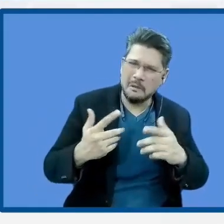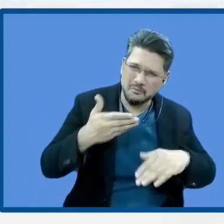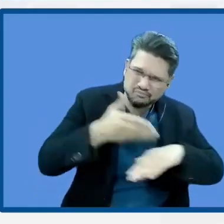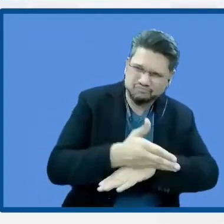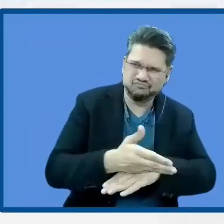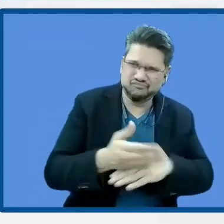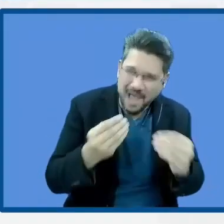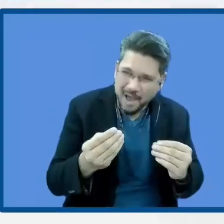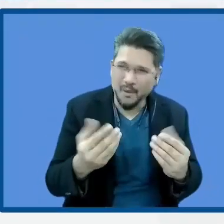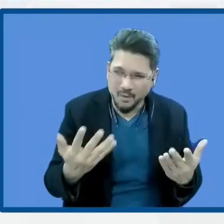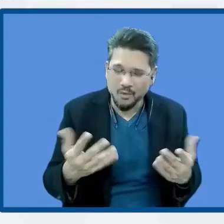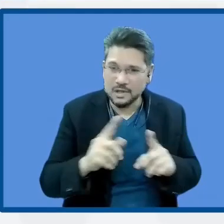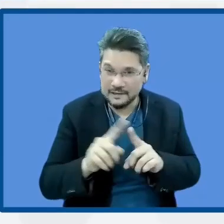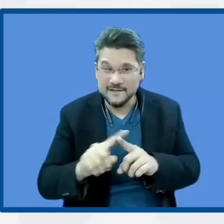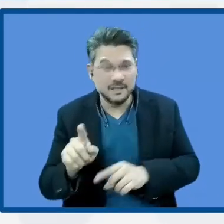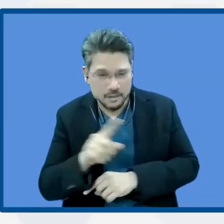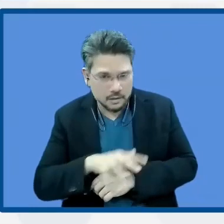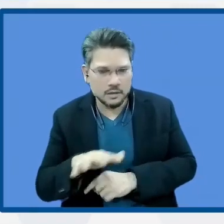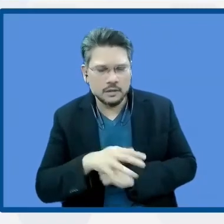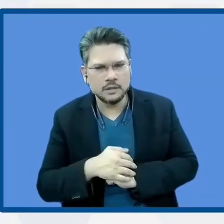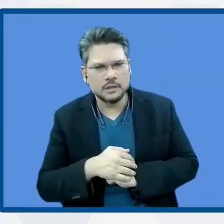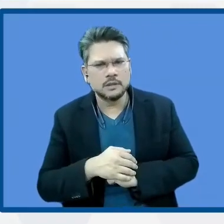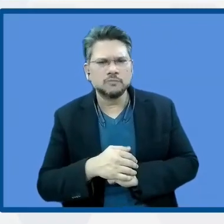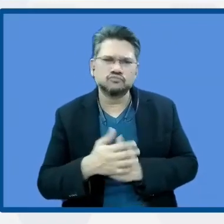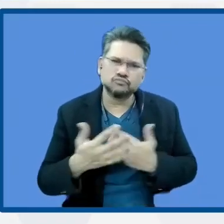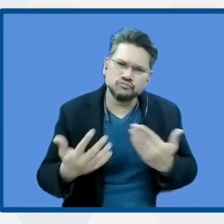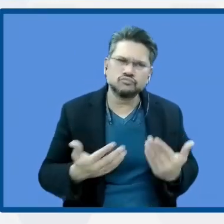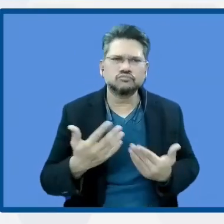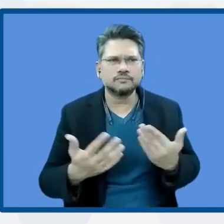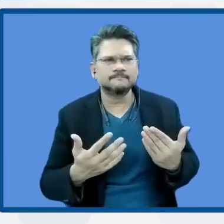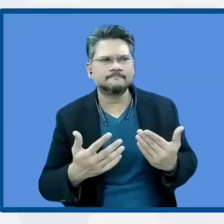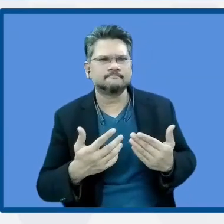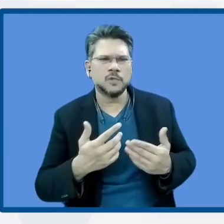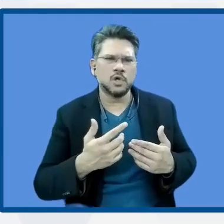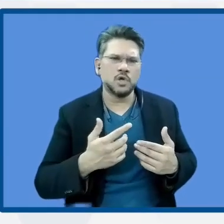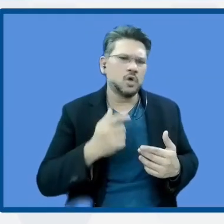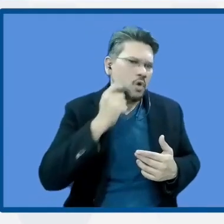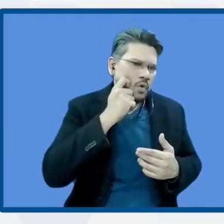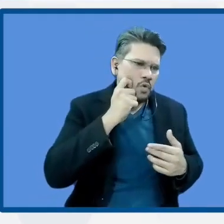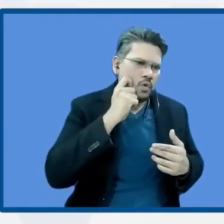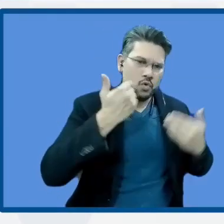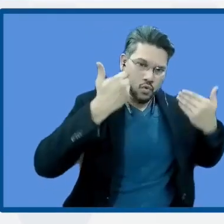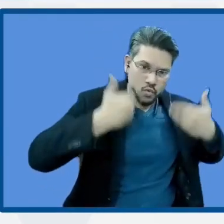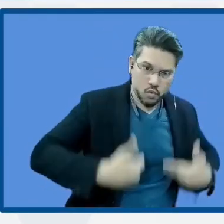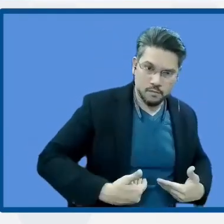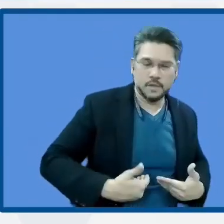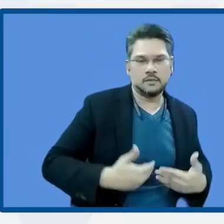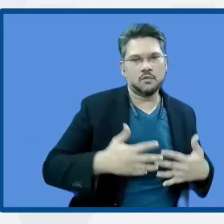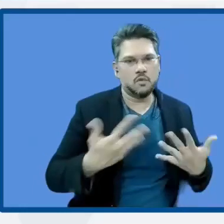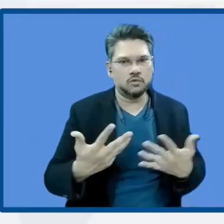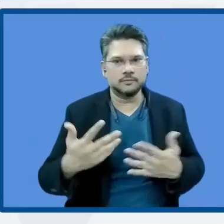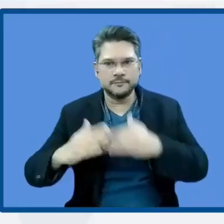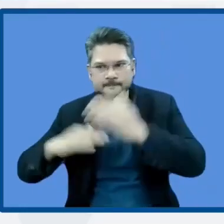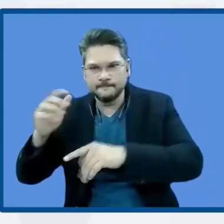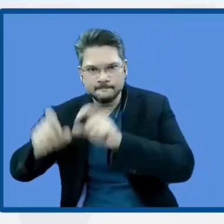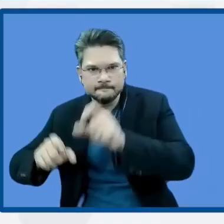and we are referring to human and infrastructure impact, and this may be so